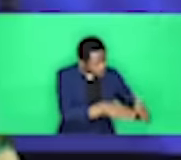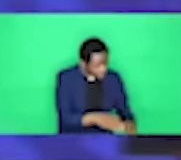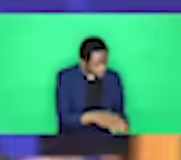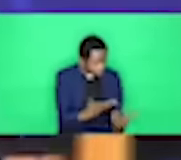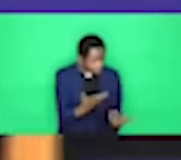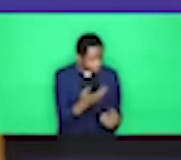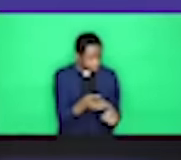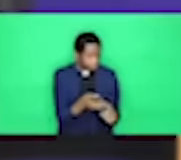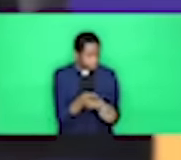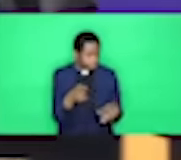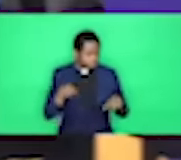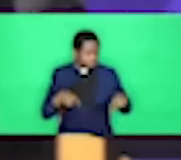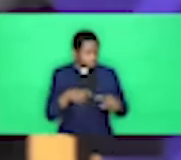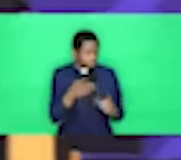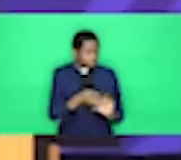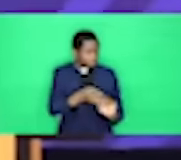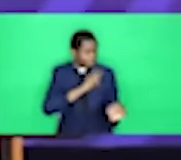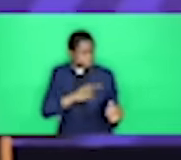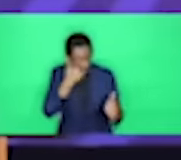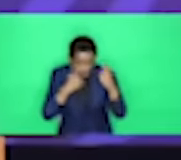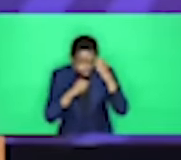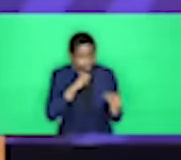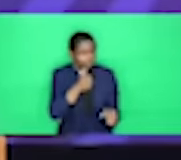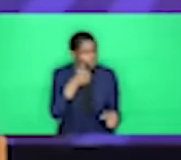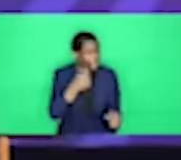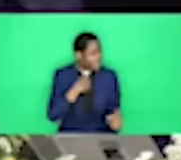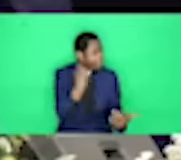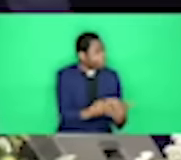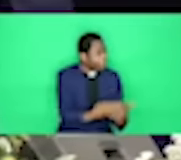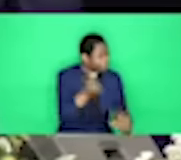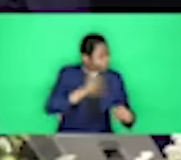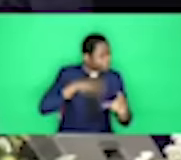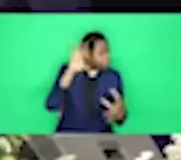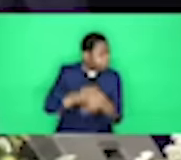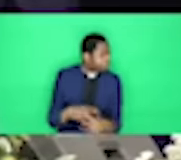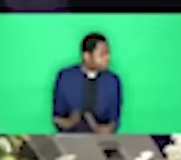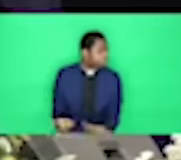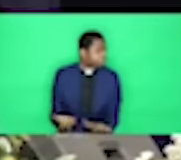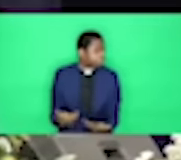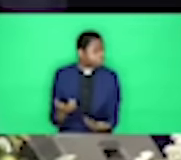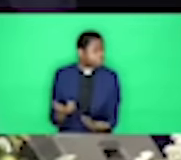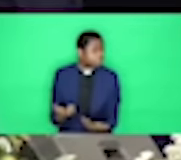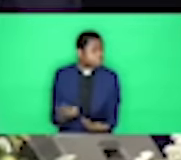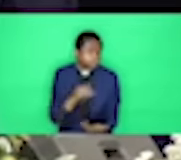because they don't have the money. And I'm saying,